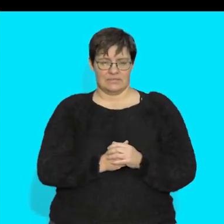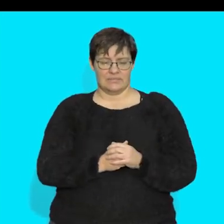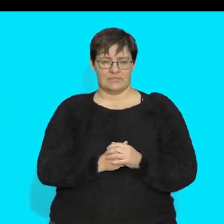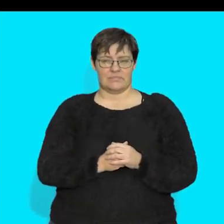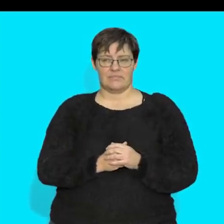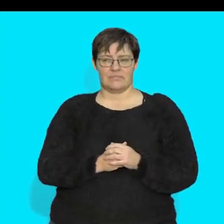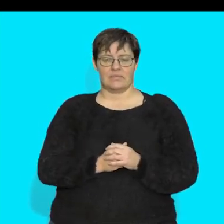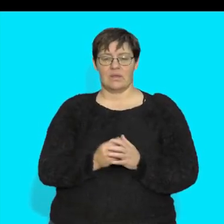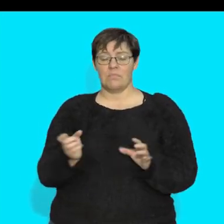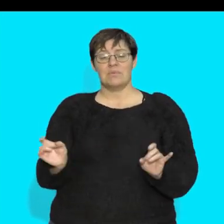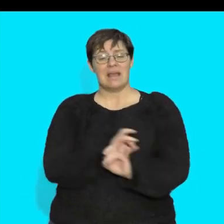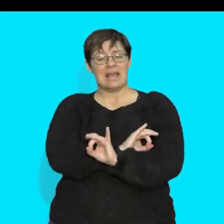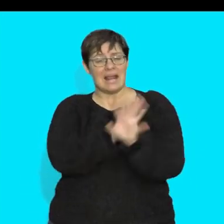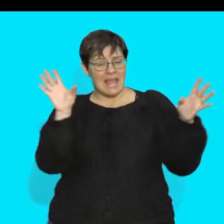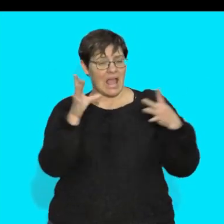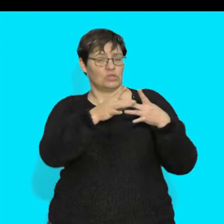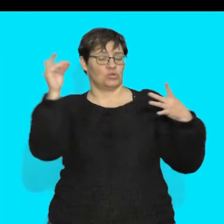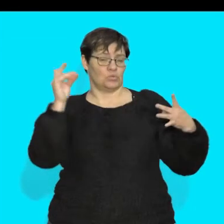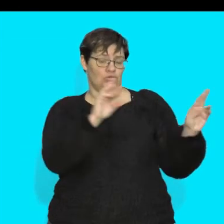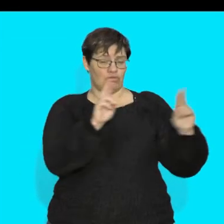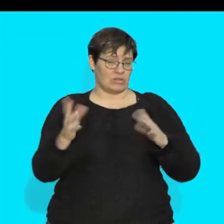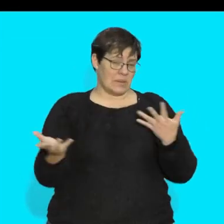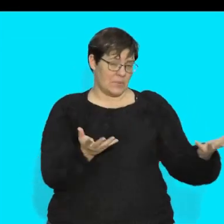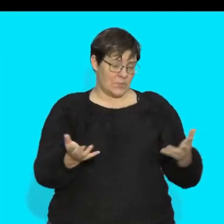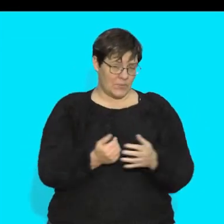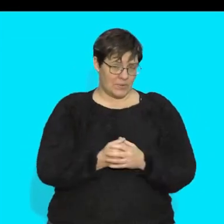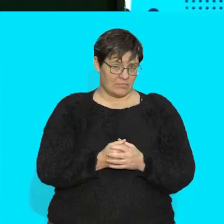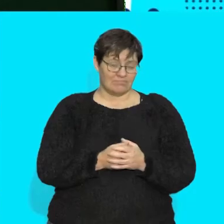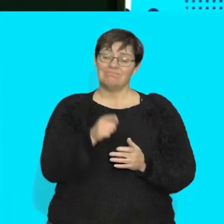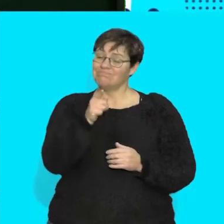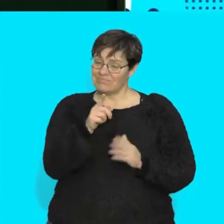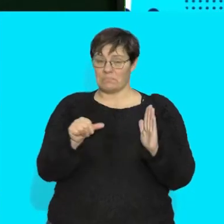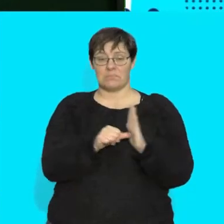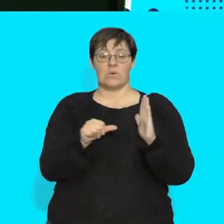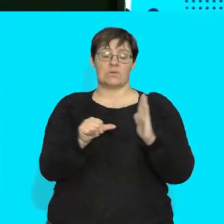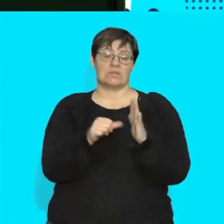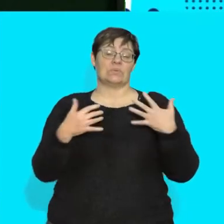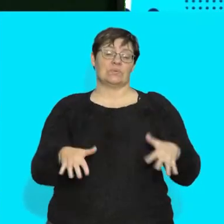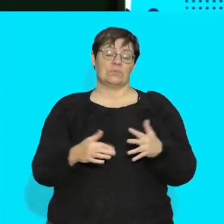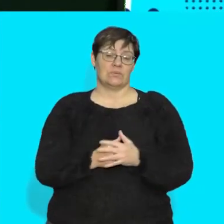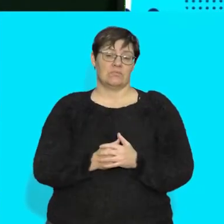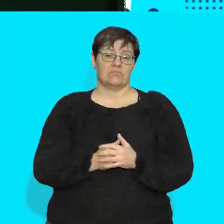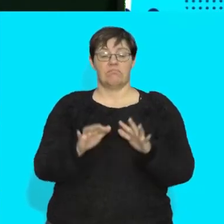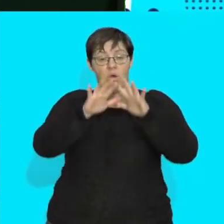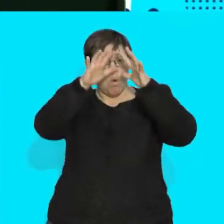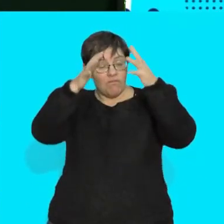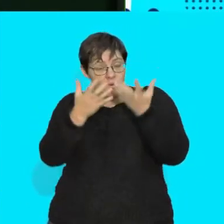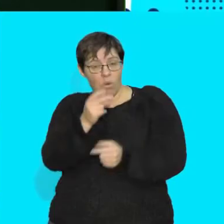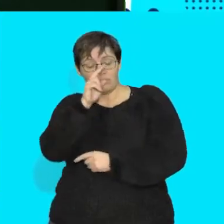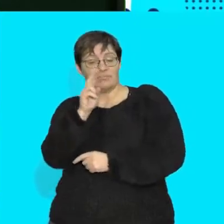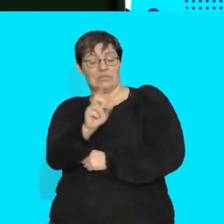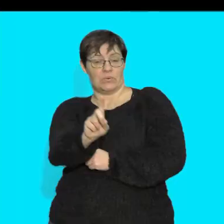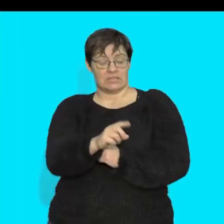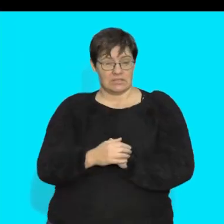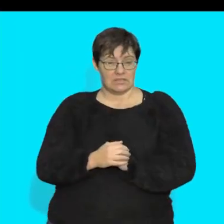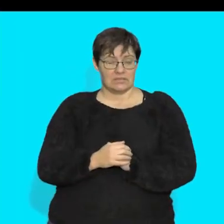balanced. So be very clear about how to choose that reaction. It's very important. And so overall, what